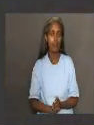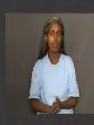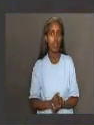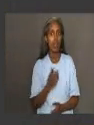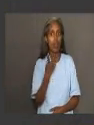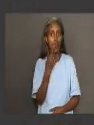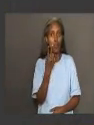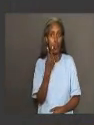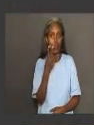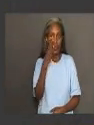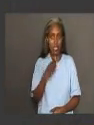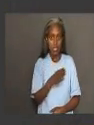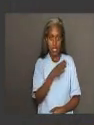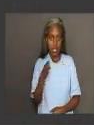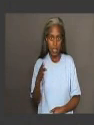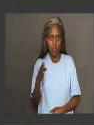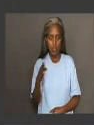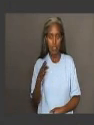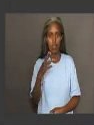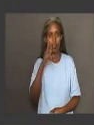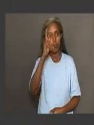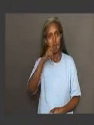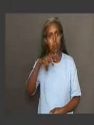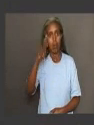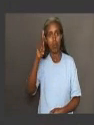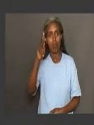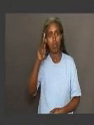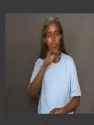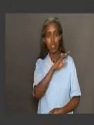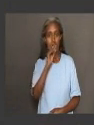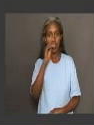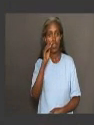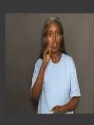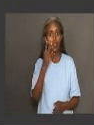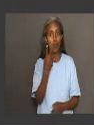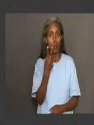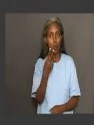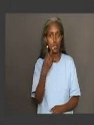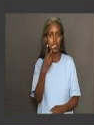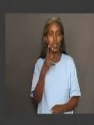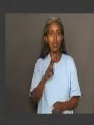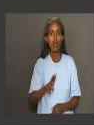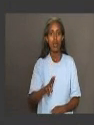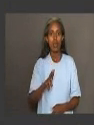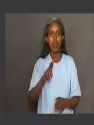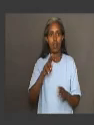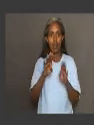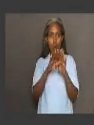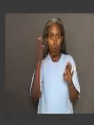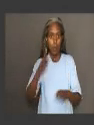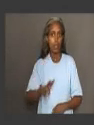Both of the graphs are parabolas, and both open upward, but